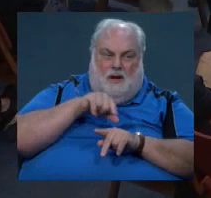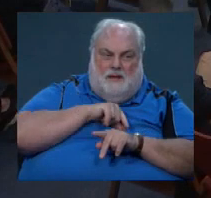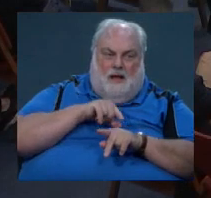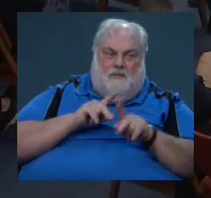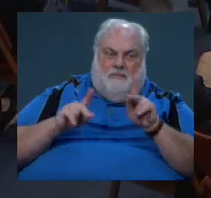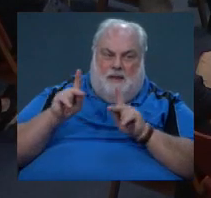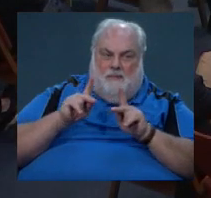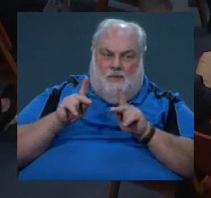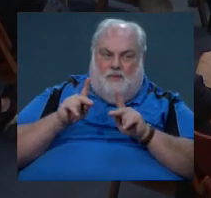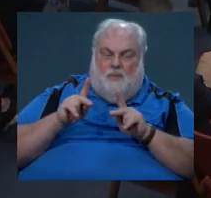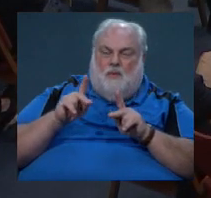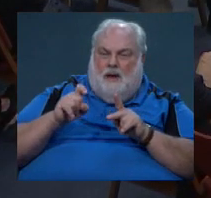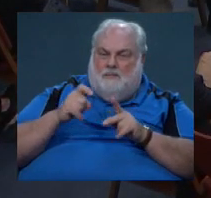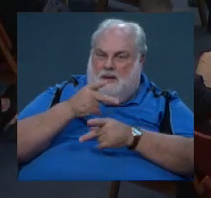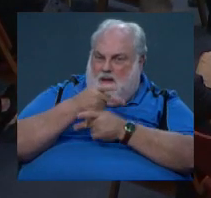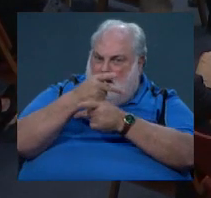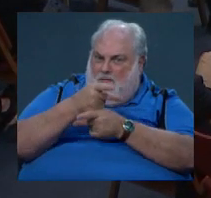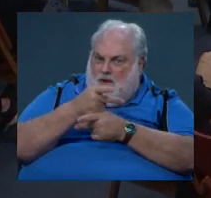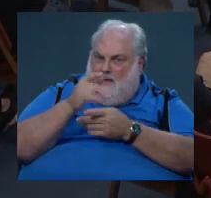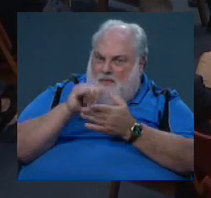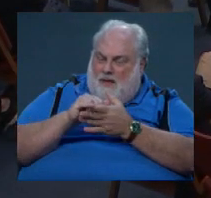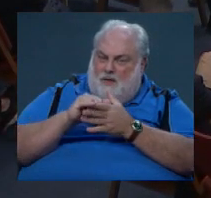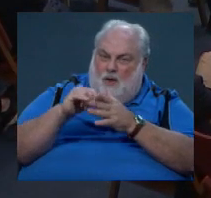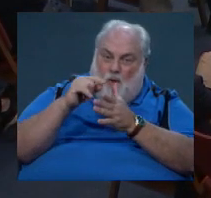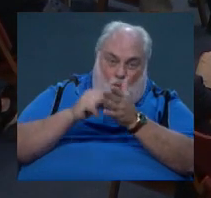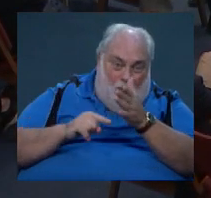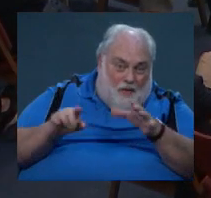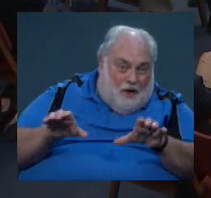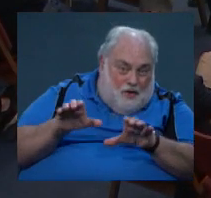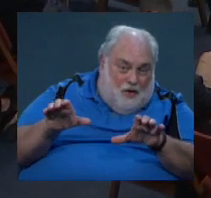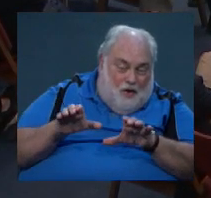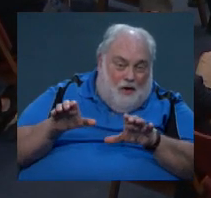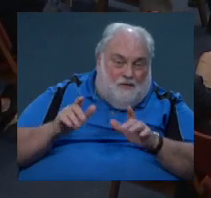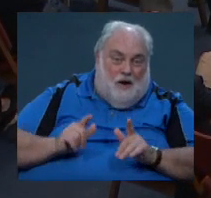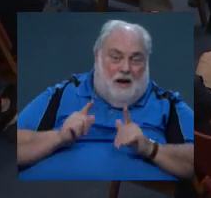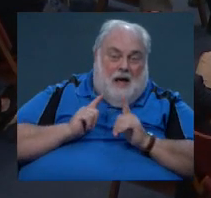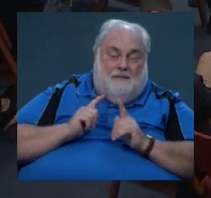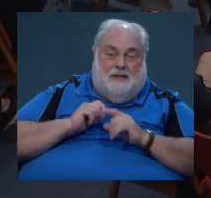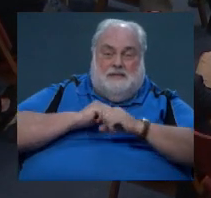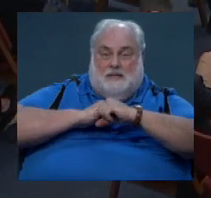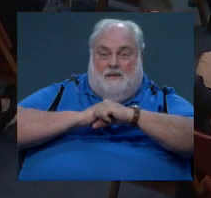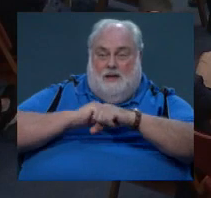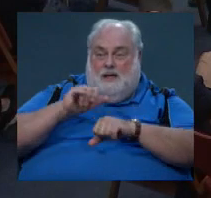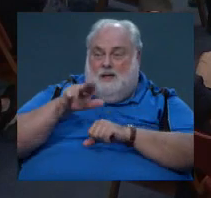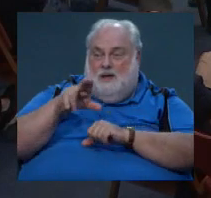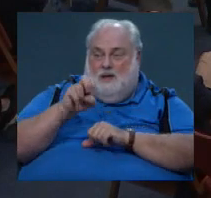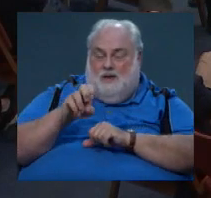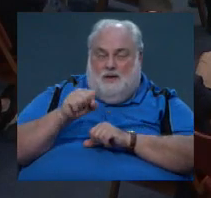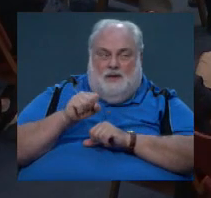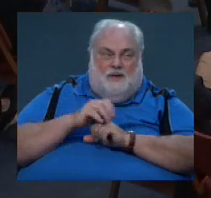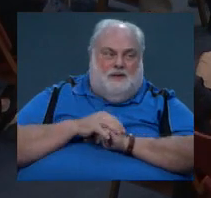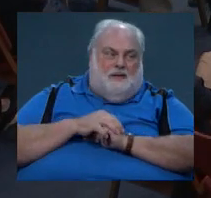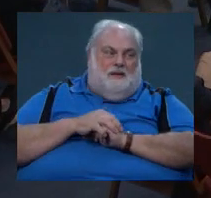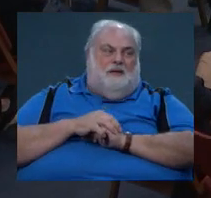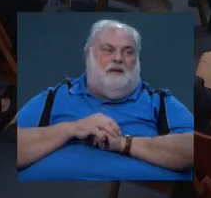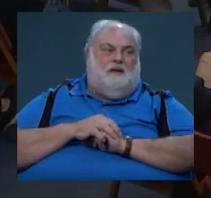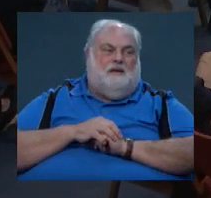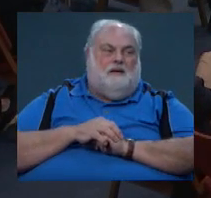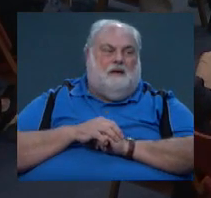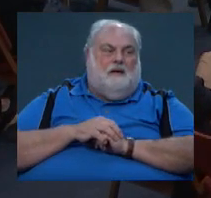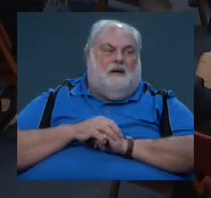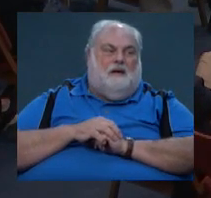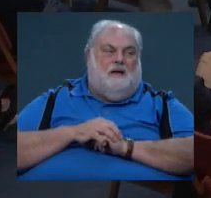of people. You can talk about what they're doing for life and safety issues, stuff like that. Okay, life and safety. Thank